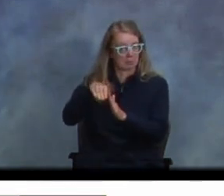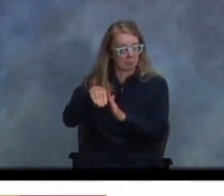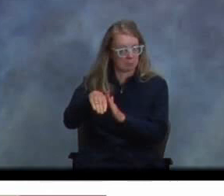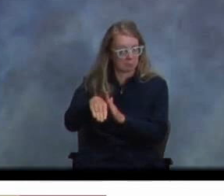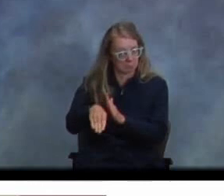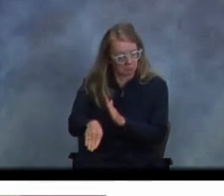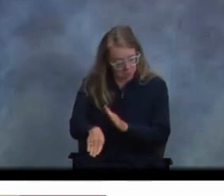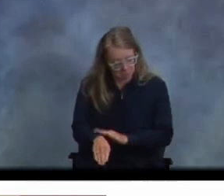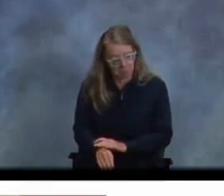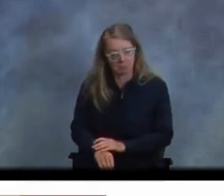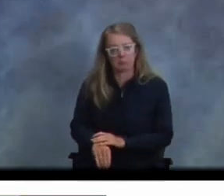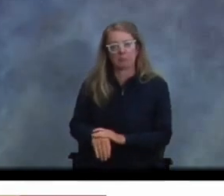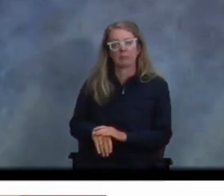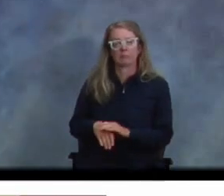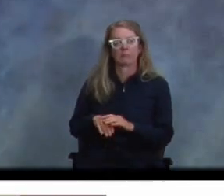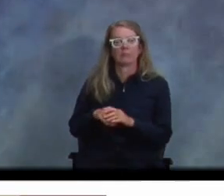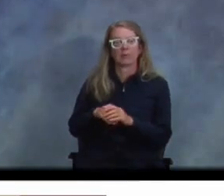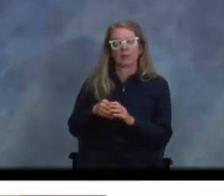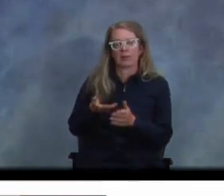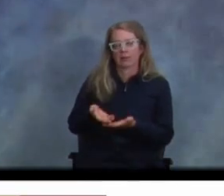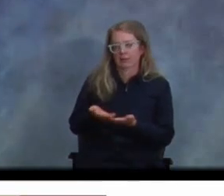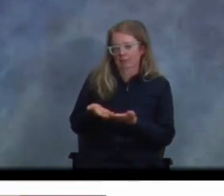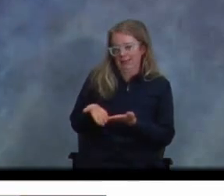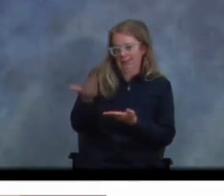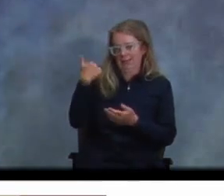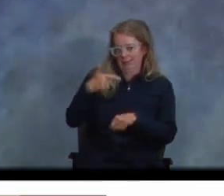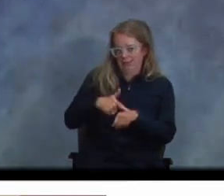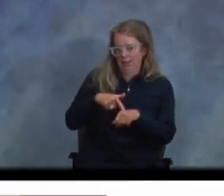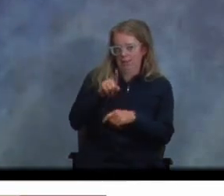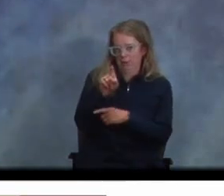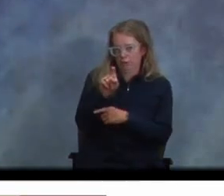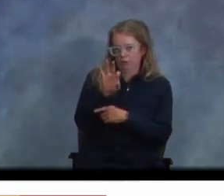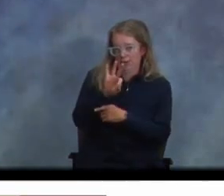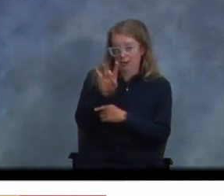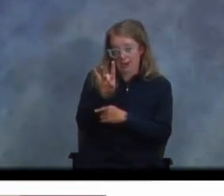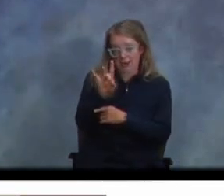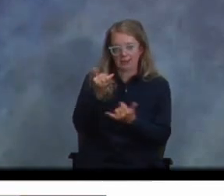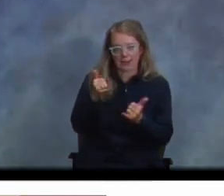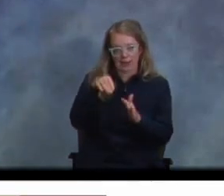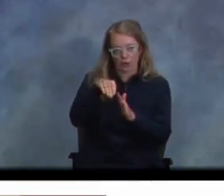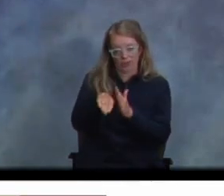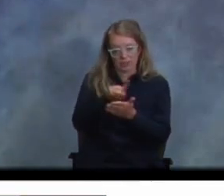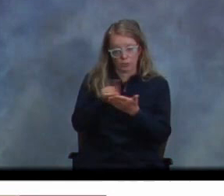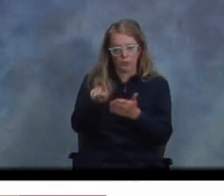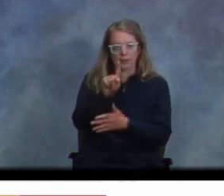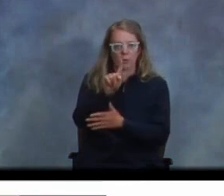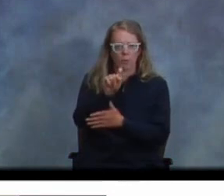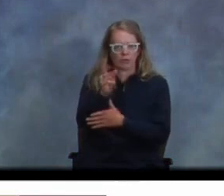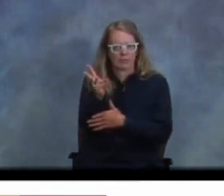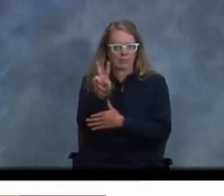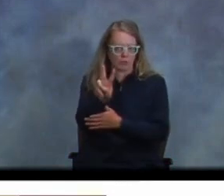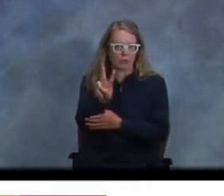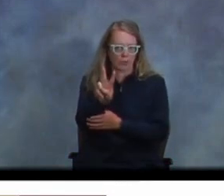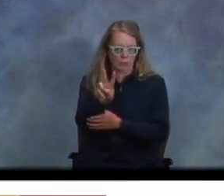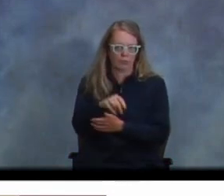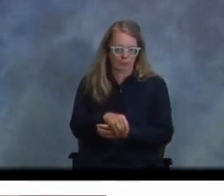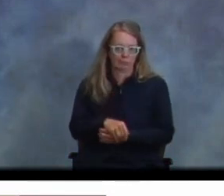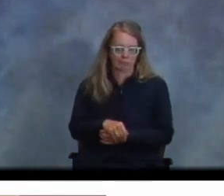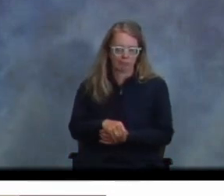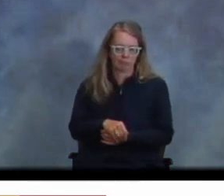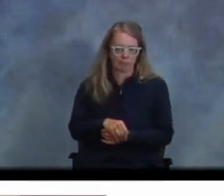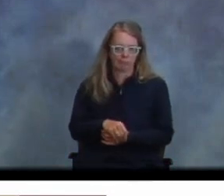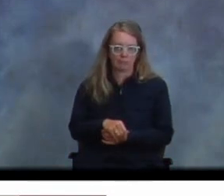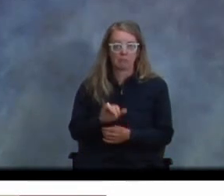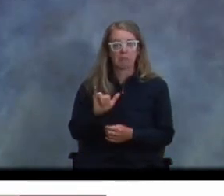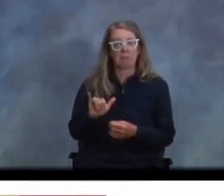seeing a drop in the case rate from 198 to 162 this week. Again, this is a